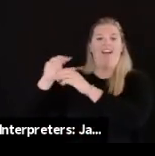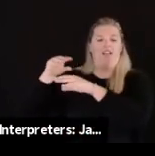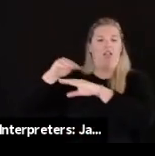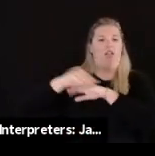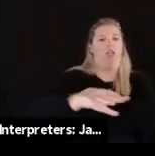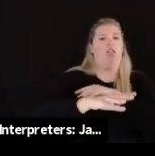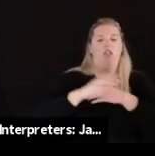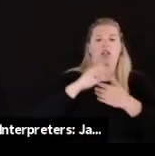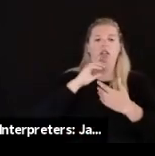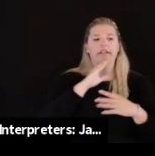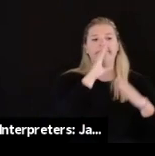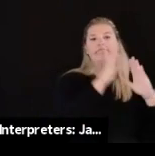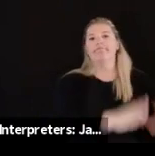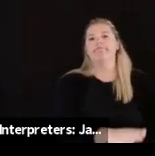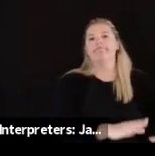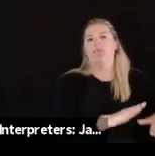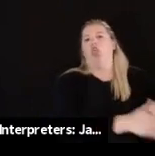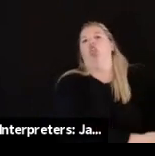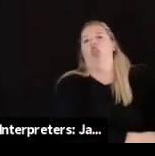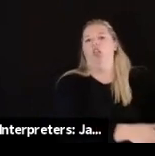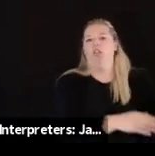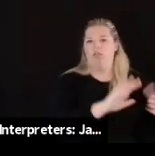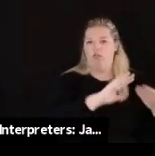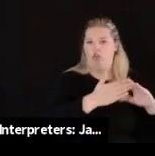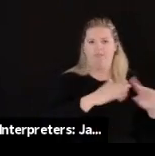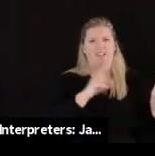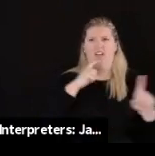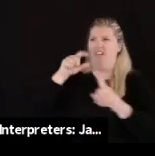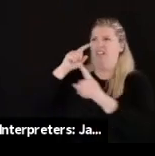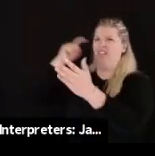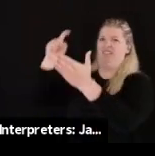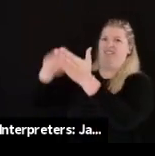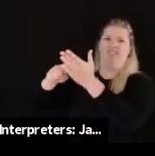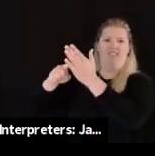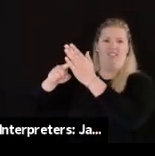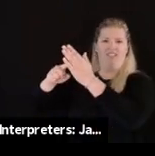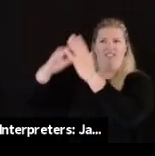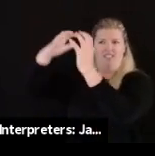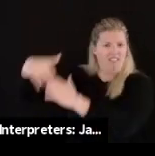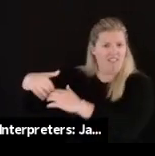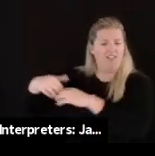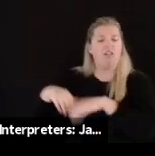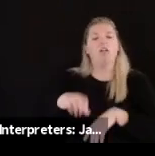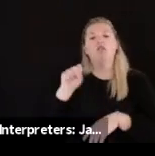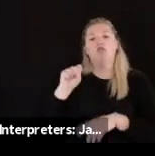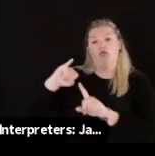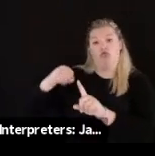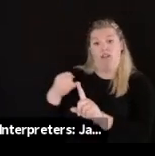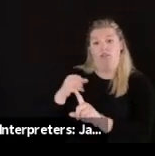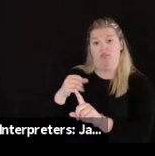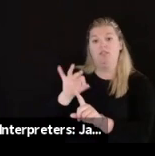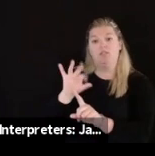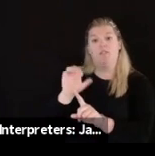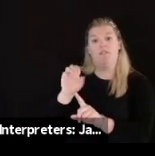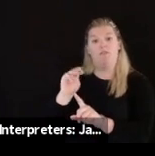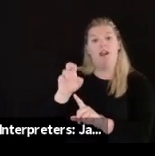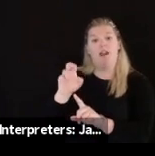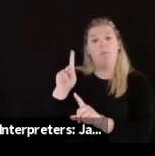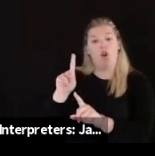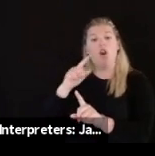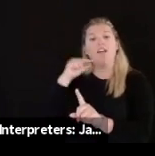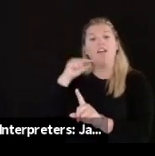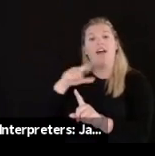disenfranchisement of historically marginalized groups. Social justice as a prevention framework can help us increase the capacity to build